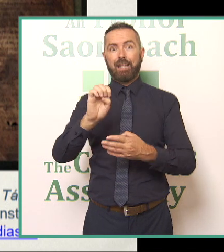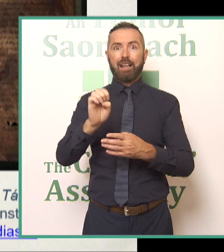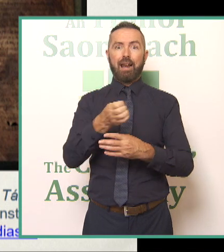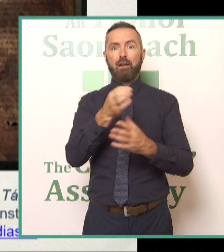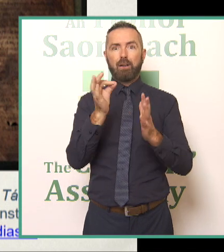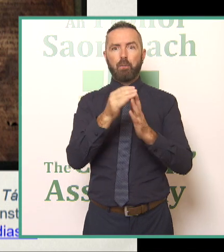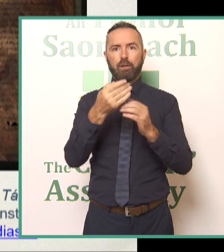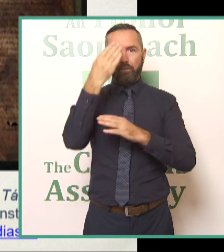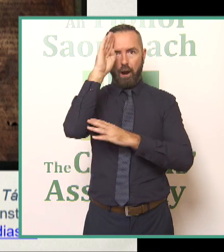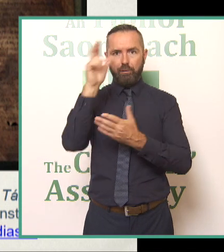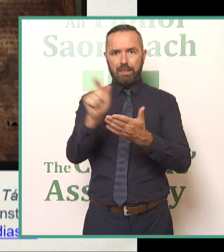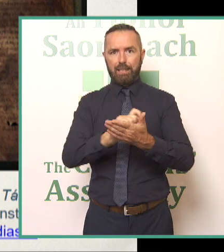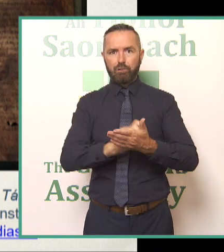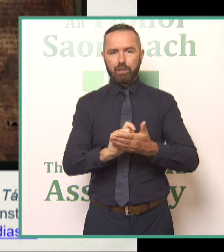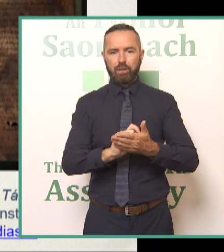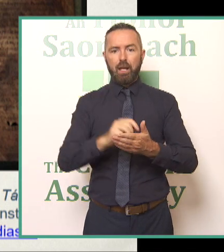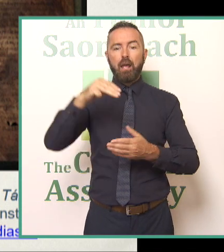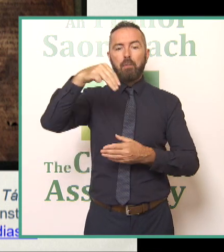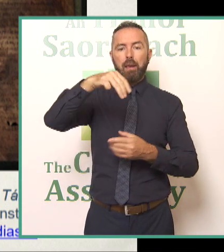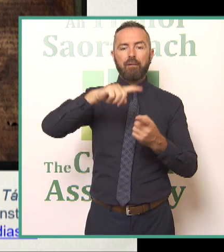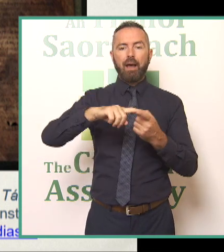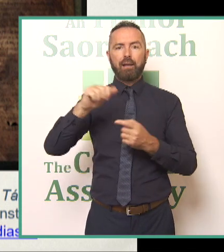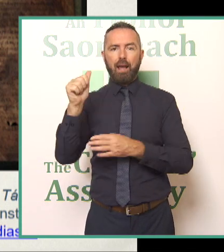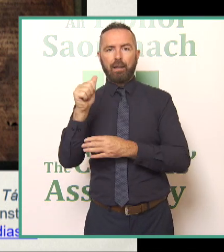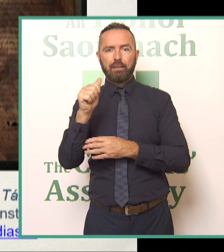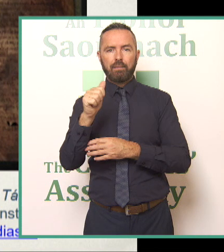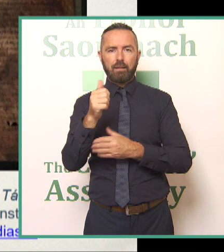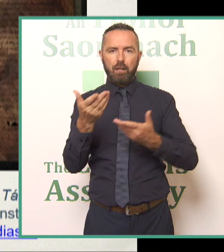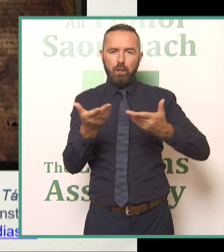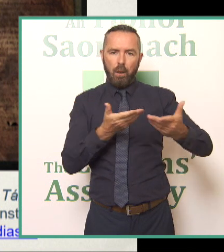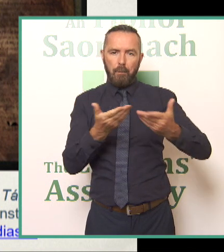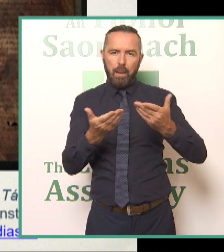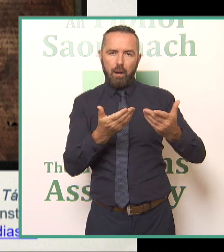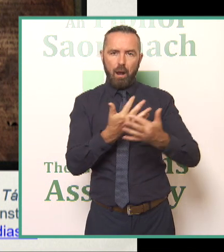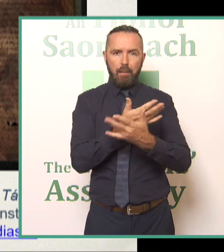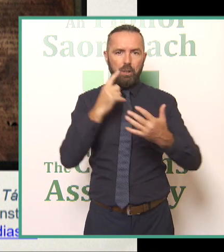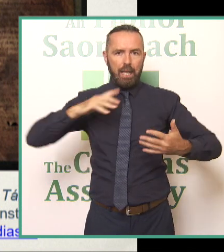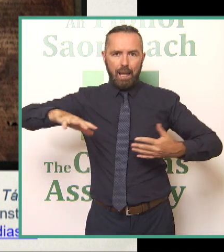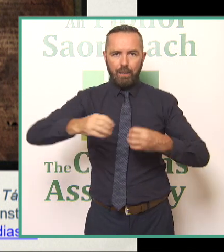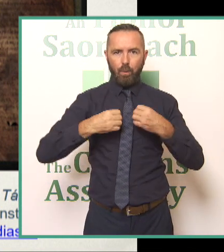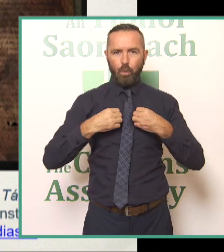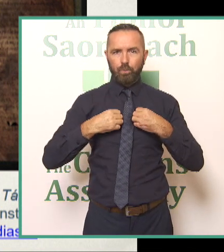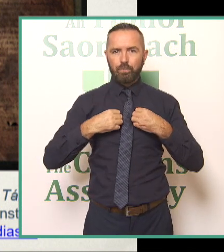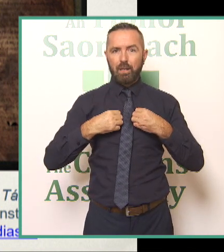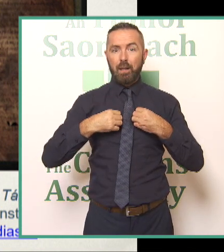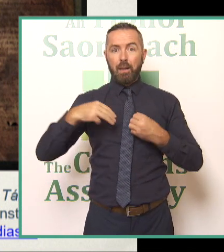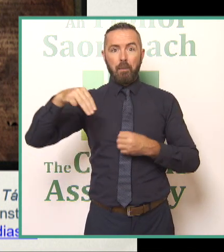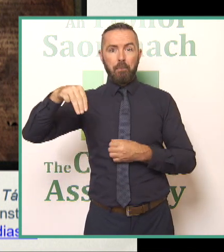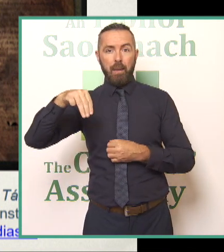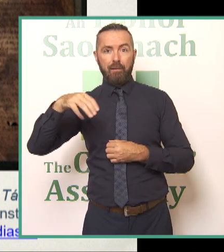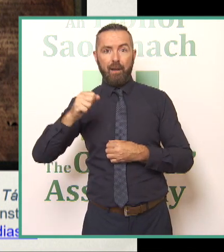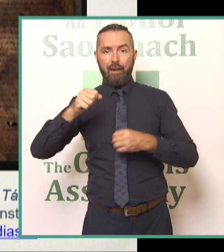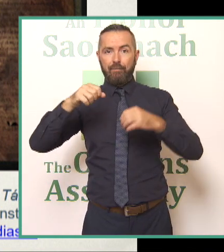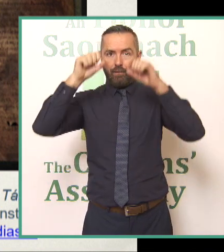of the Táin, Maeve and Ailill, the king and queen of Connacht, are comparing how much property they have. And Maeve has a